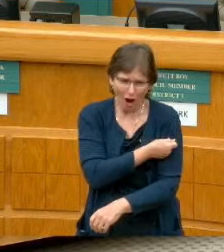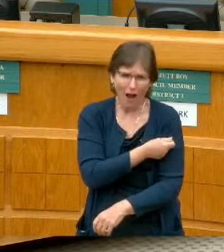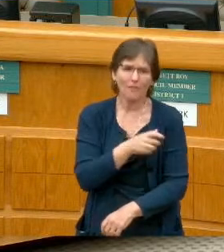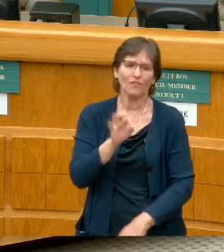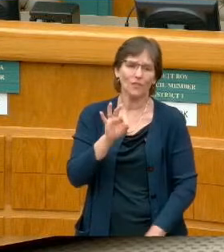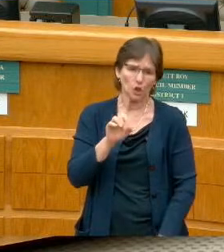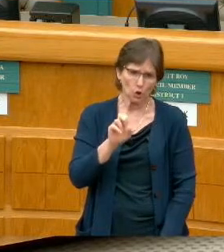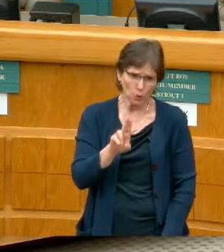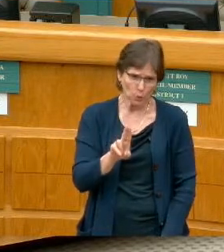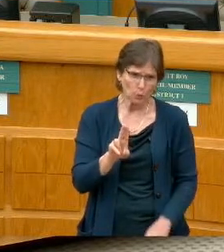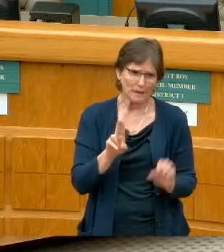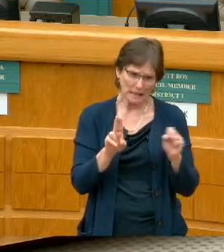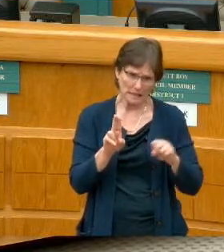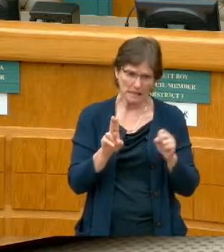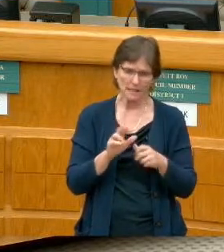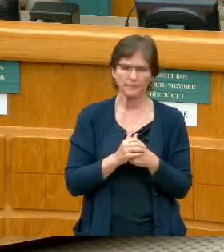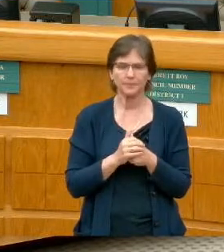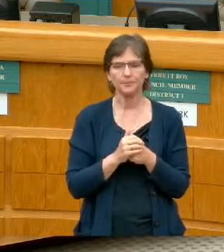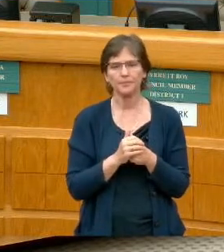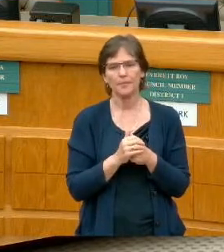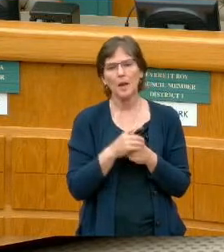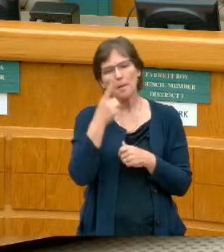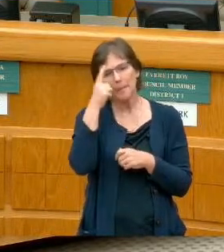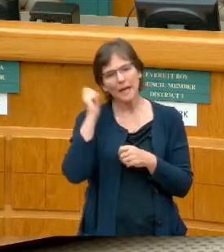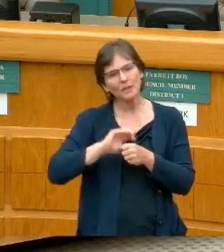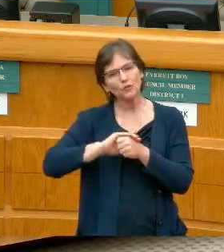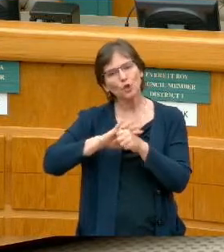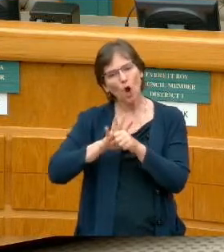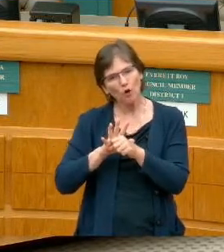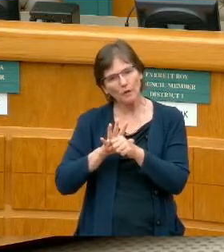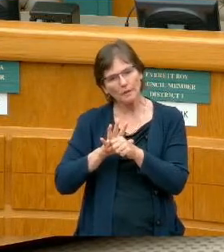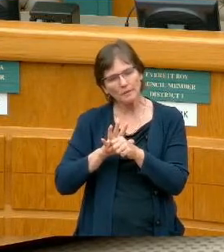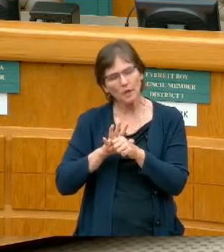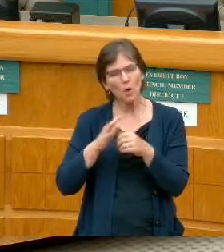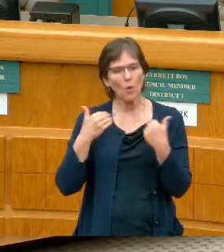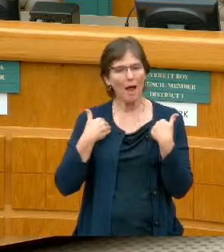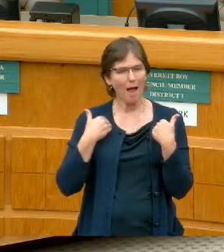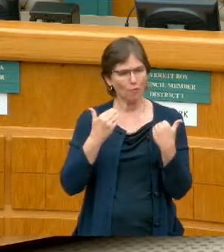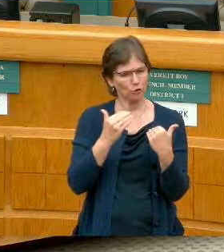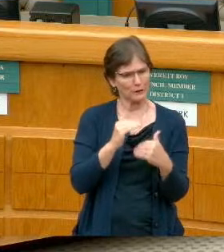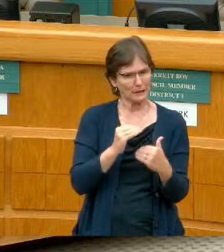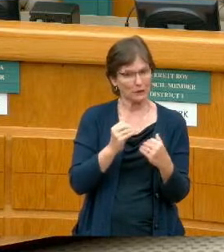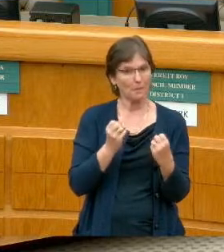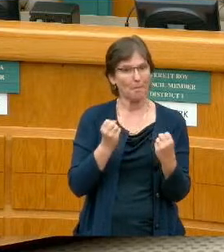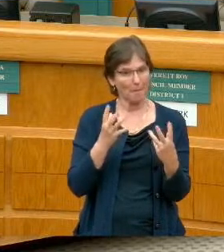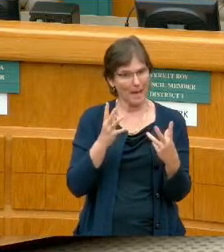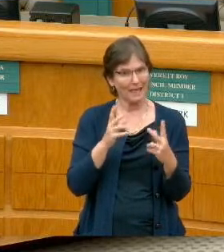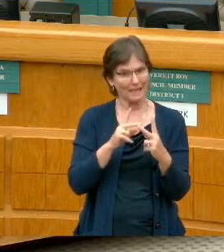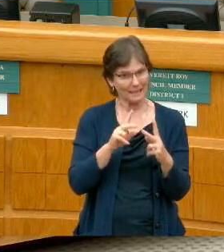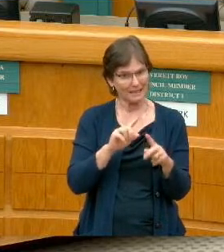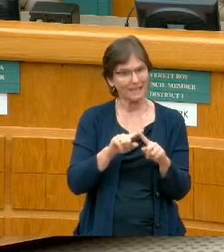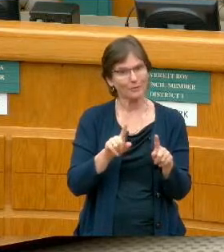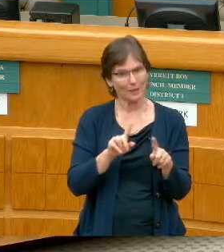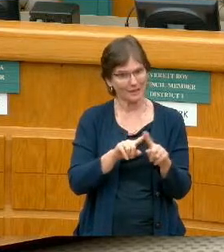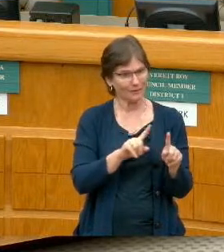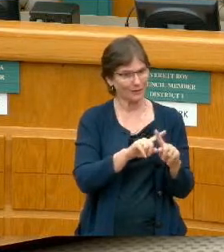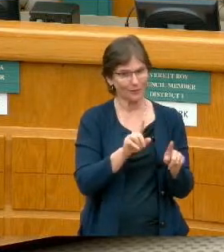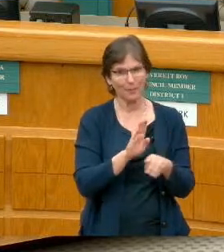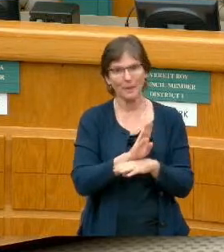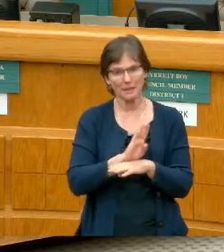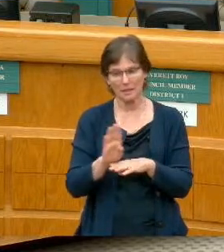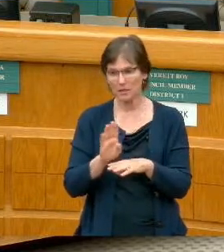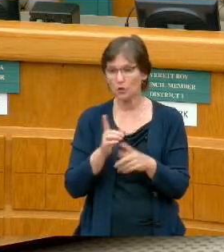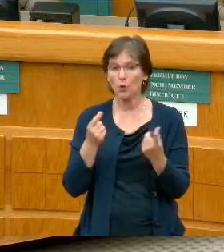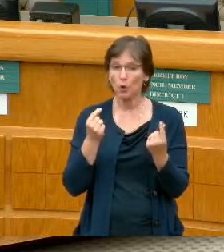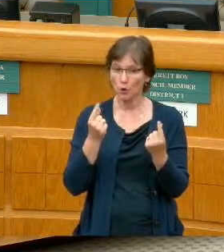yes. Due to COVID-19, restrictions are in place in many places. So call ahead to your healthcare